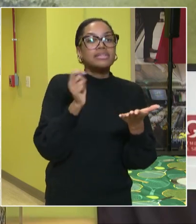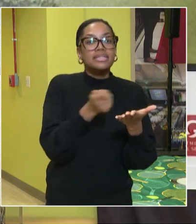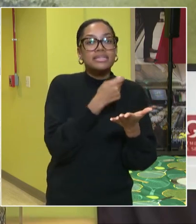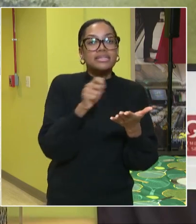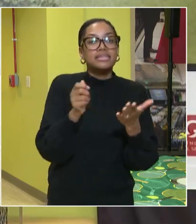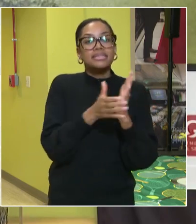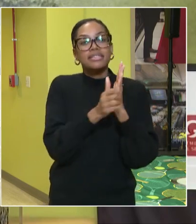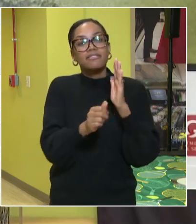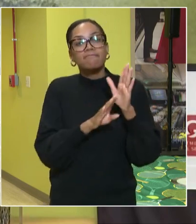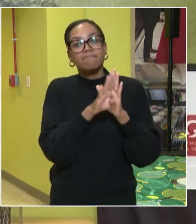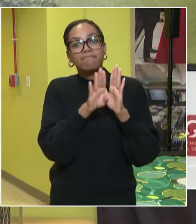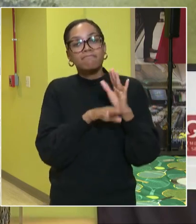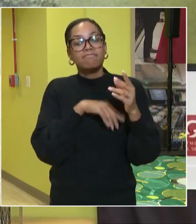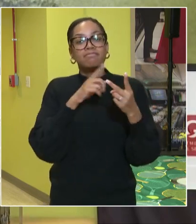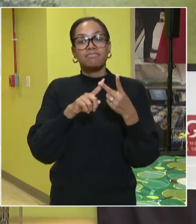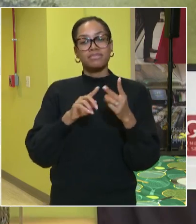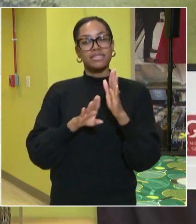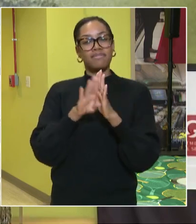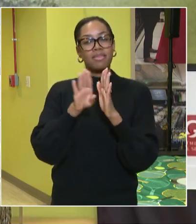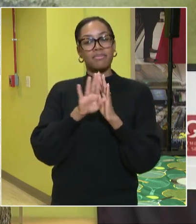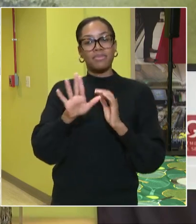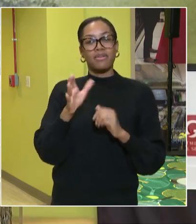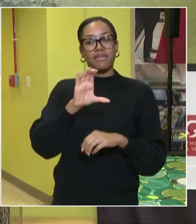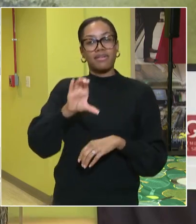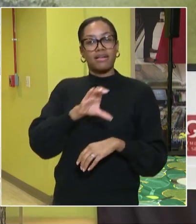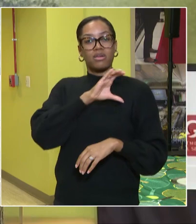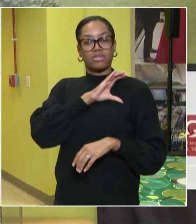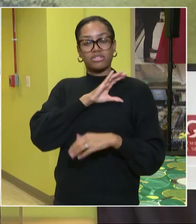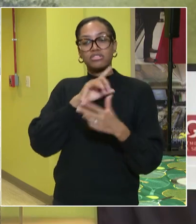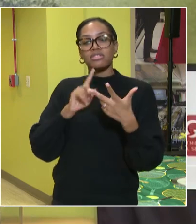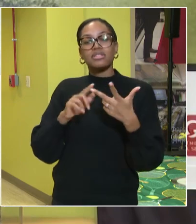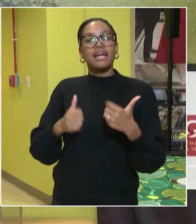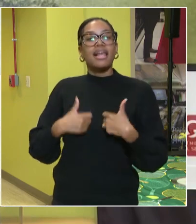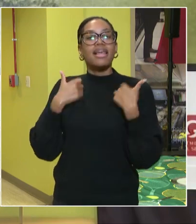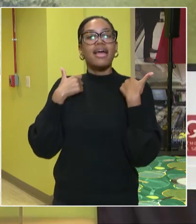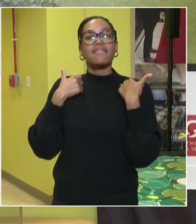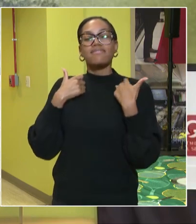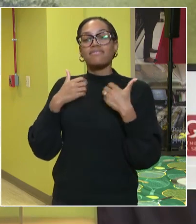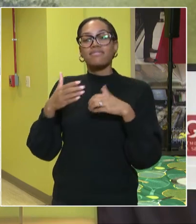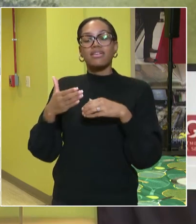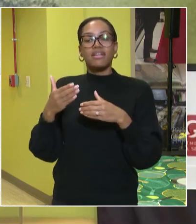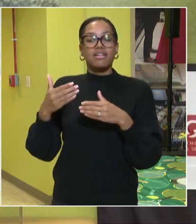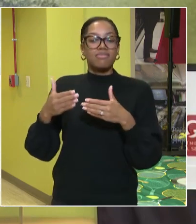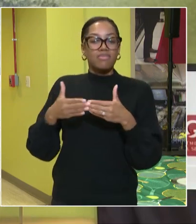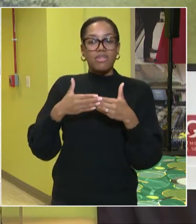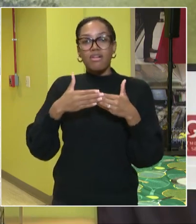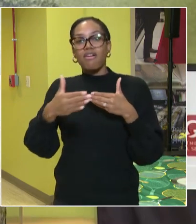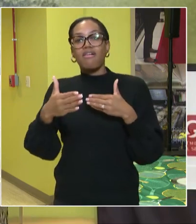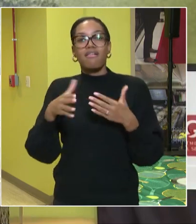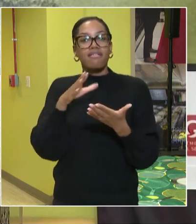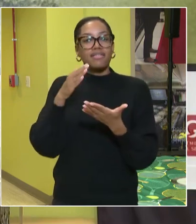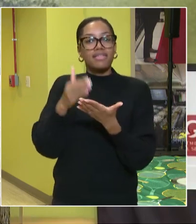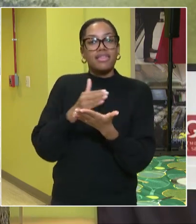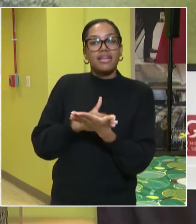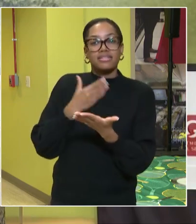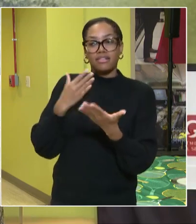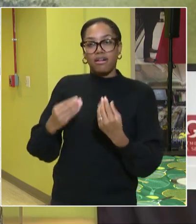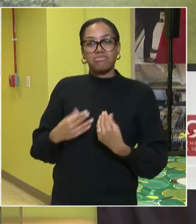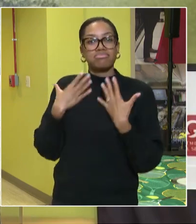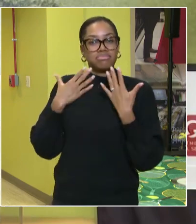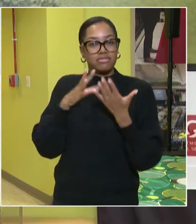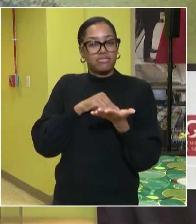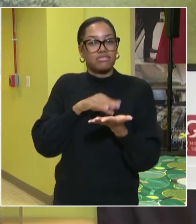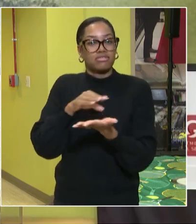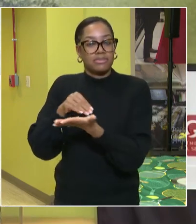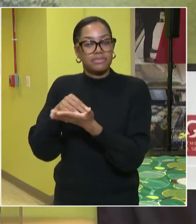character, and embrace the life-changing lessons that come with the game. This expansion is more than the addition of new courts and